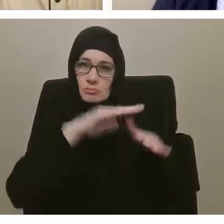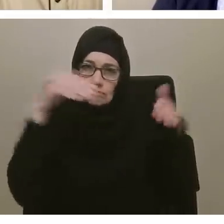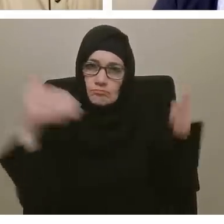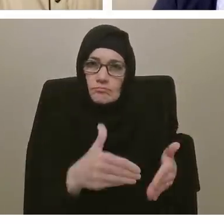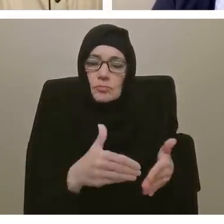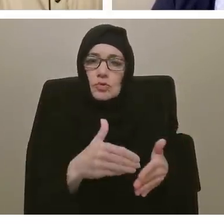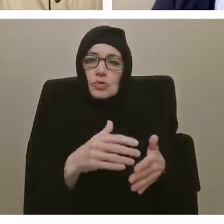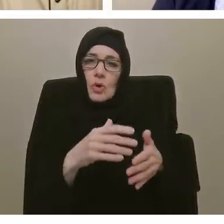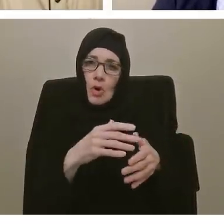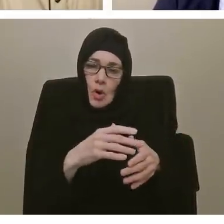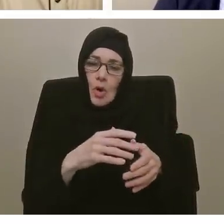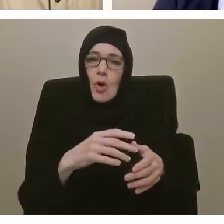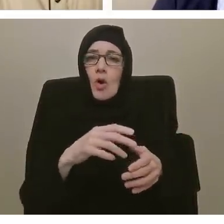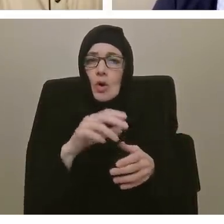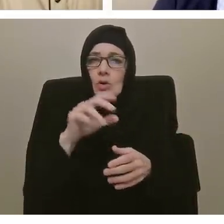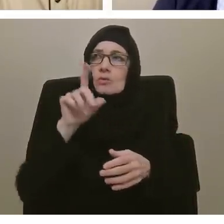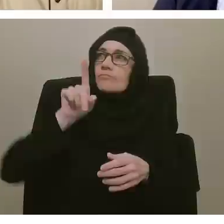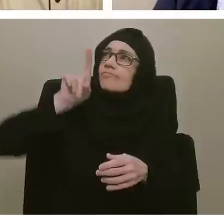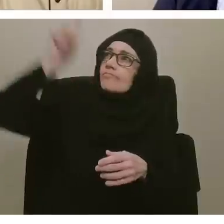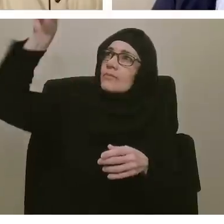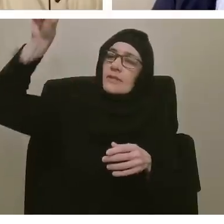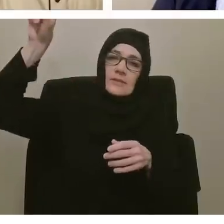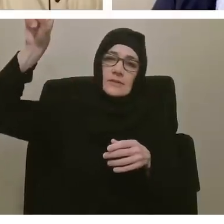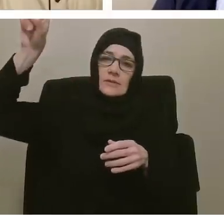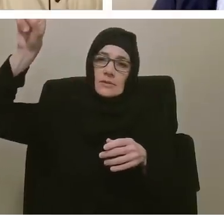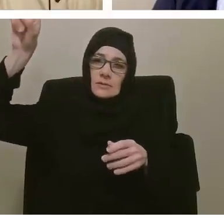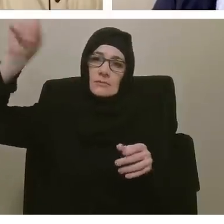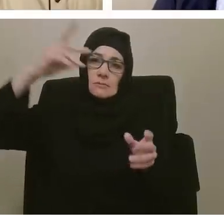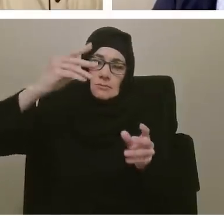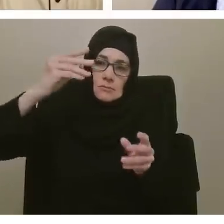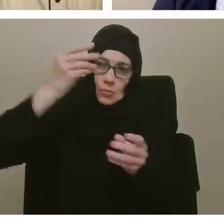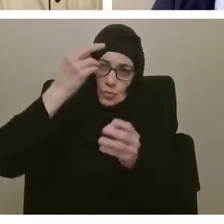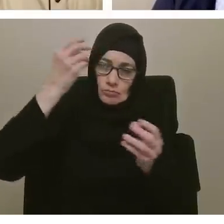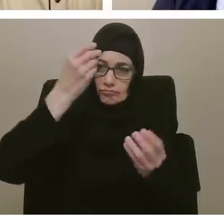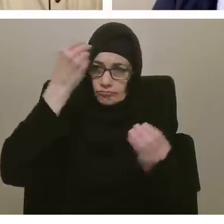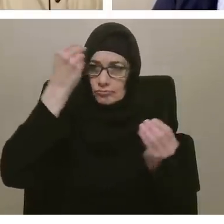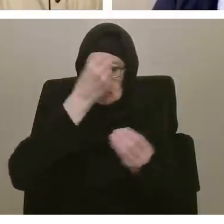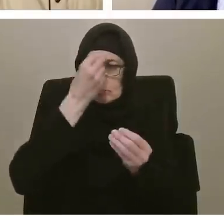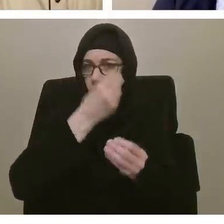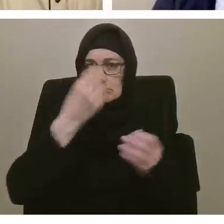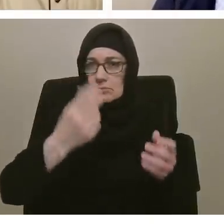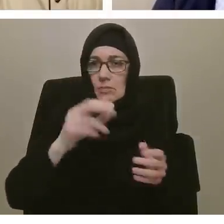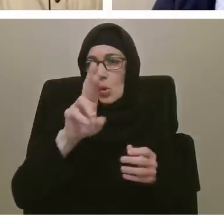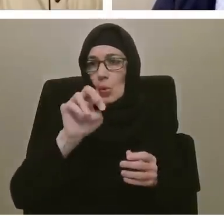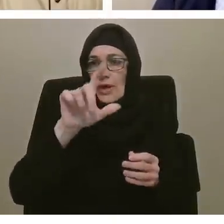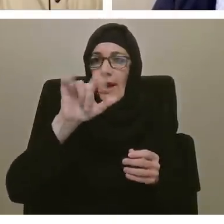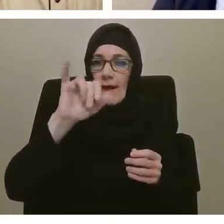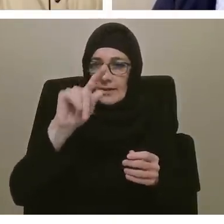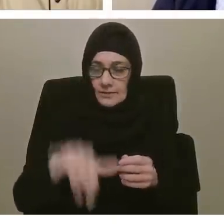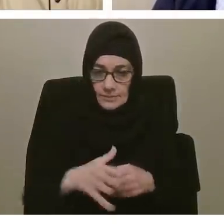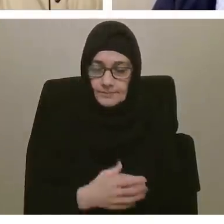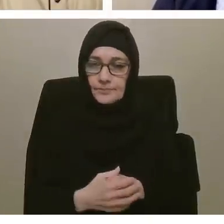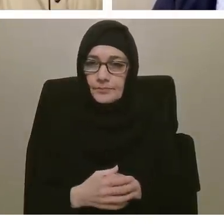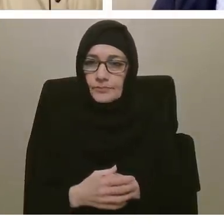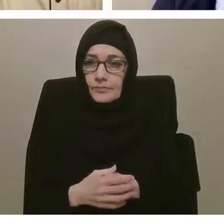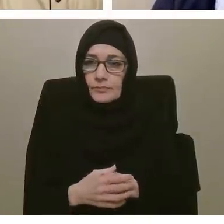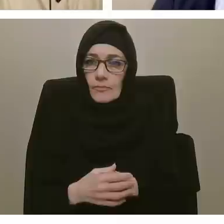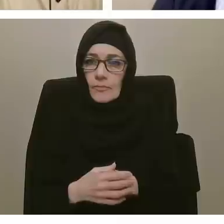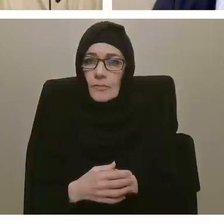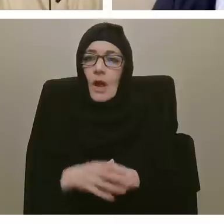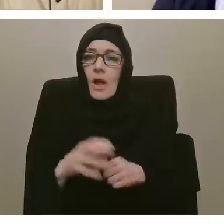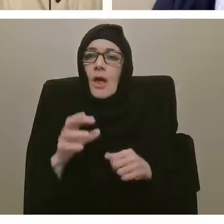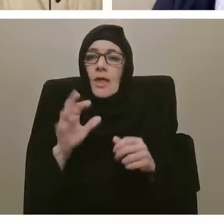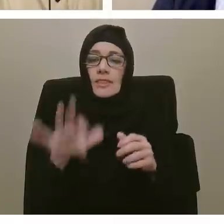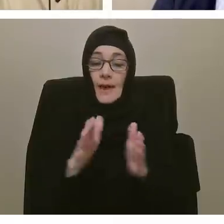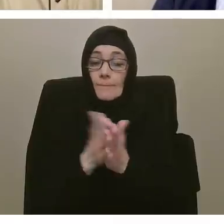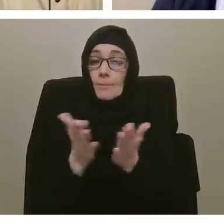of the divine reality. To read, as Imam Al-Ghazali says, Kitabullahi al-Mastur wa Kitabullahi al-Manzur, the